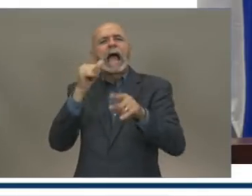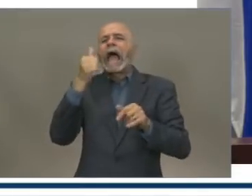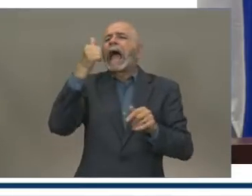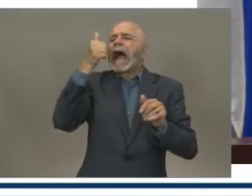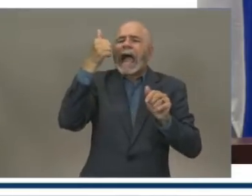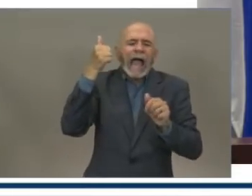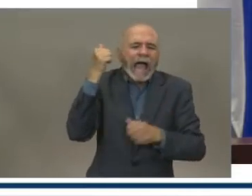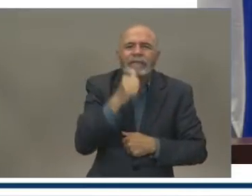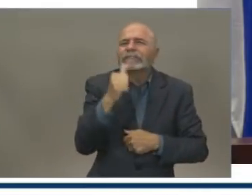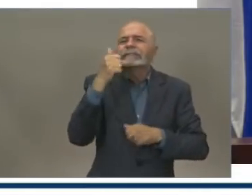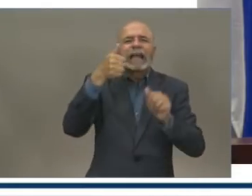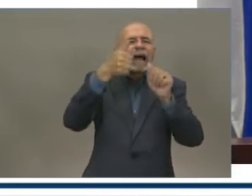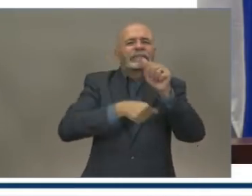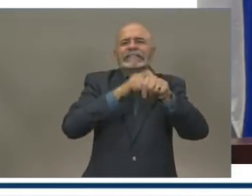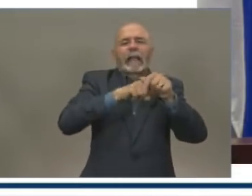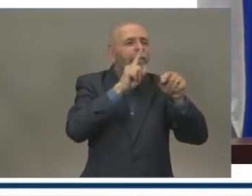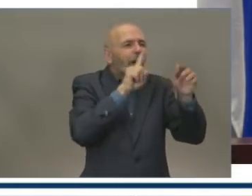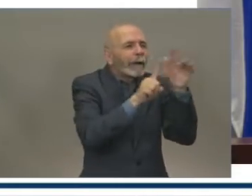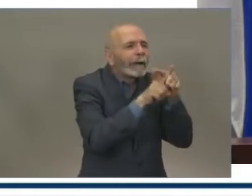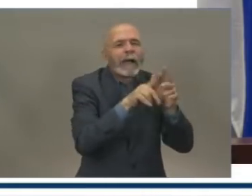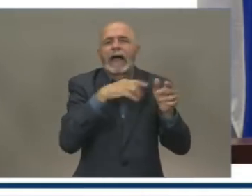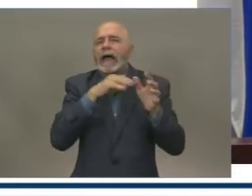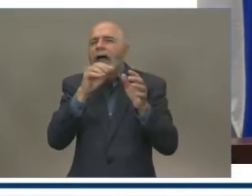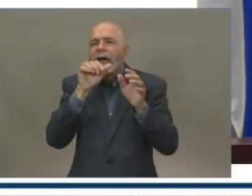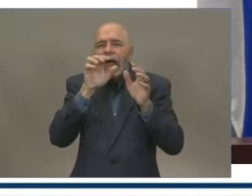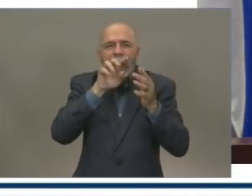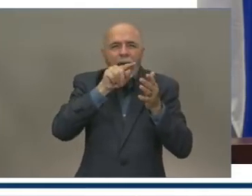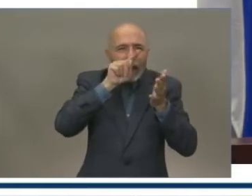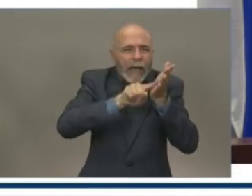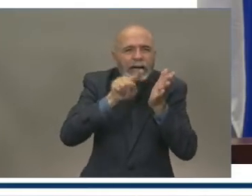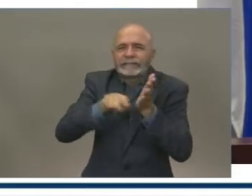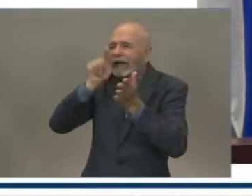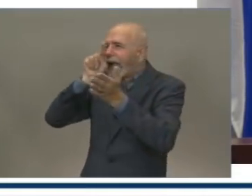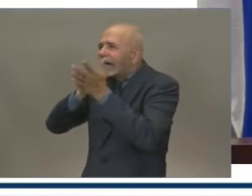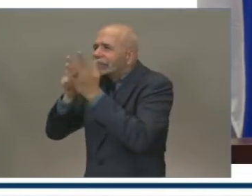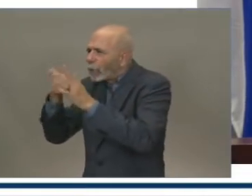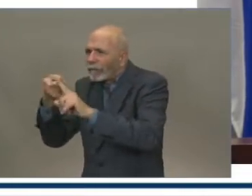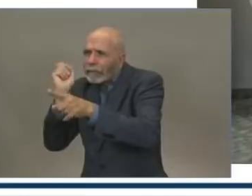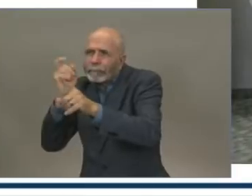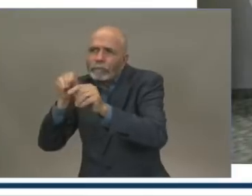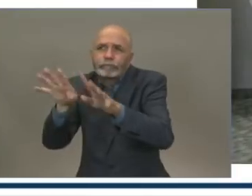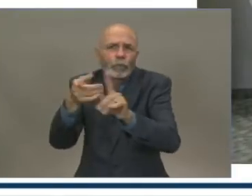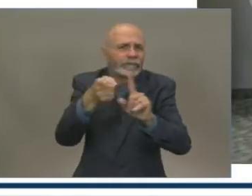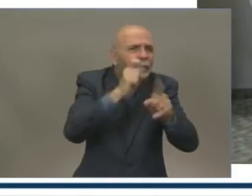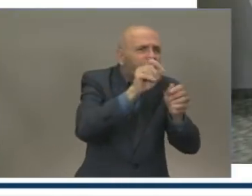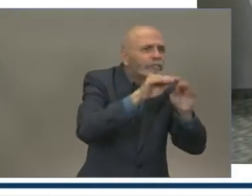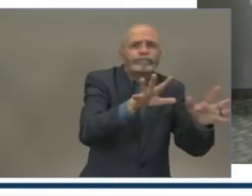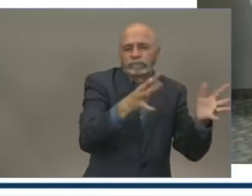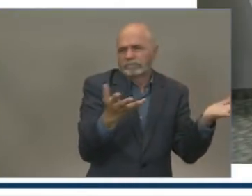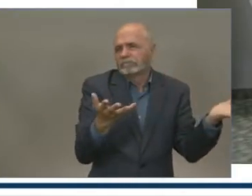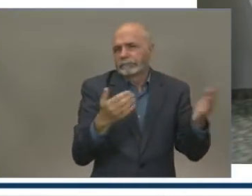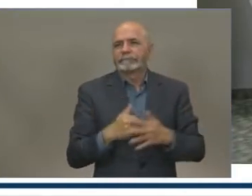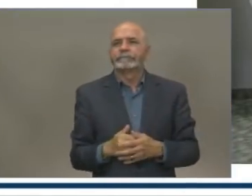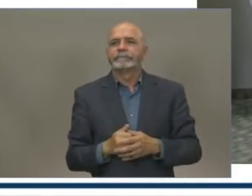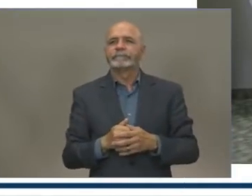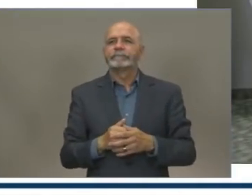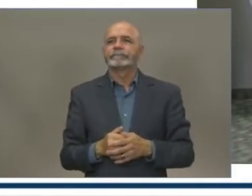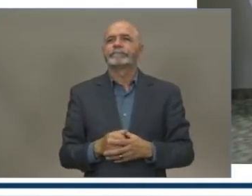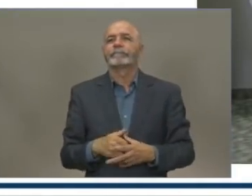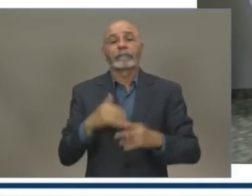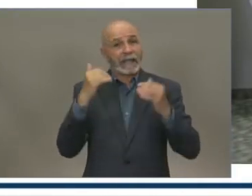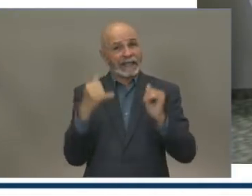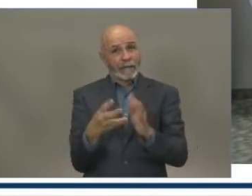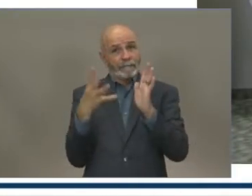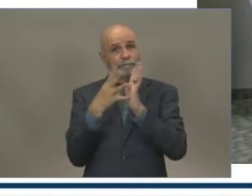of transmission and some of the other factors in the school. I'm wondering why, given it's the 4th wave, why you wouldn't close a family of